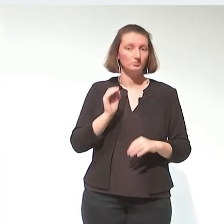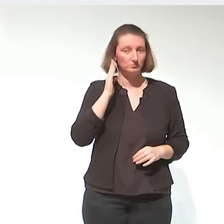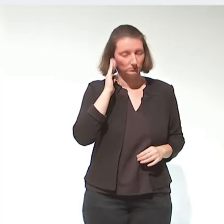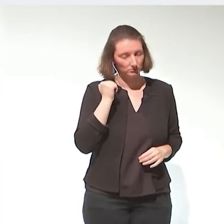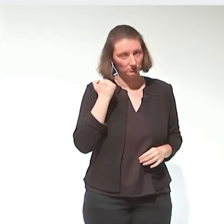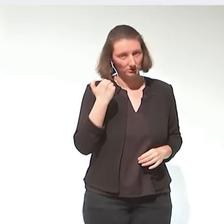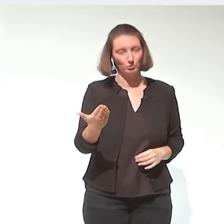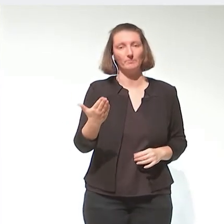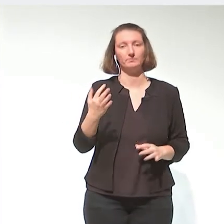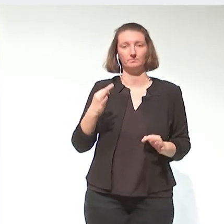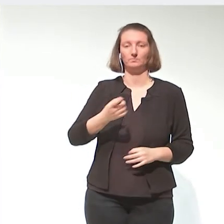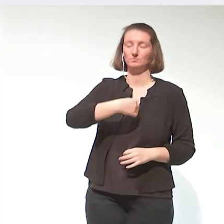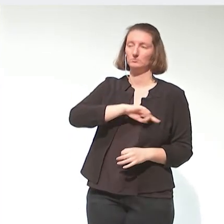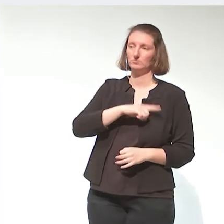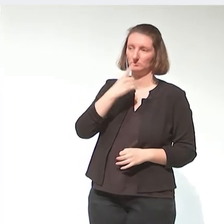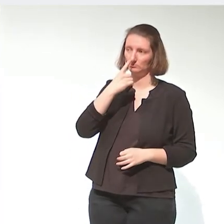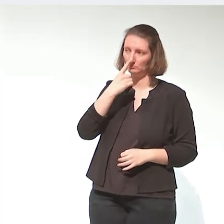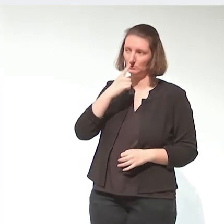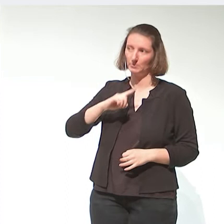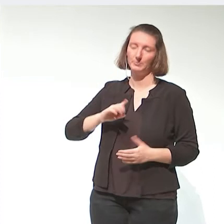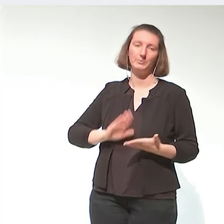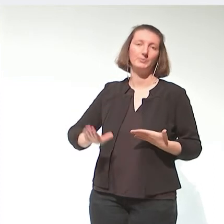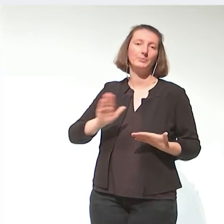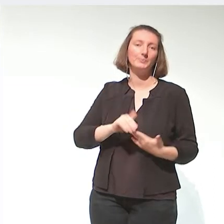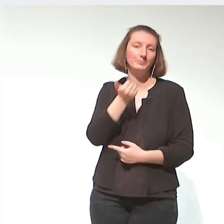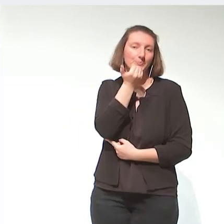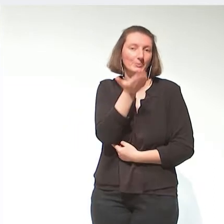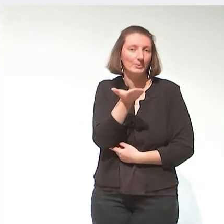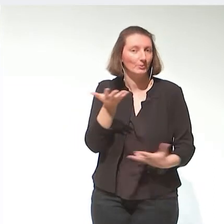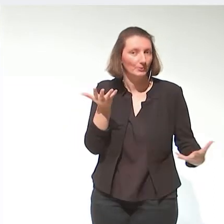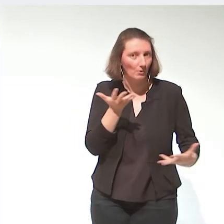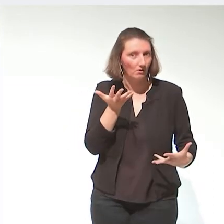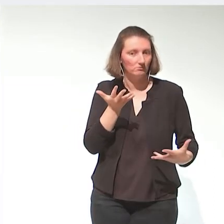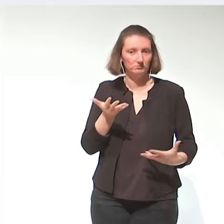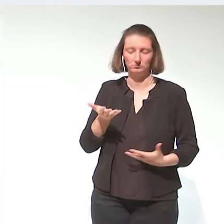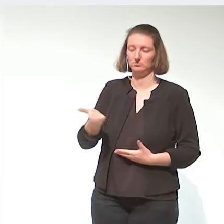necessary to plan European strategic solutions.